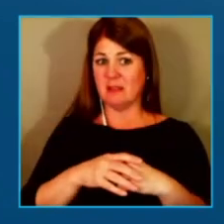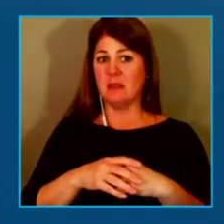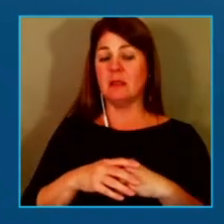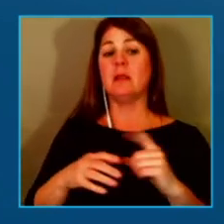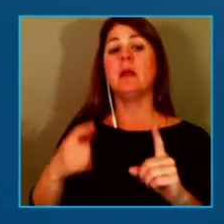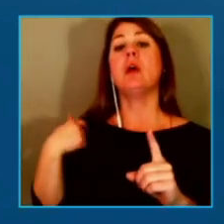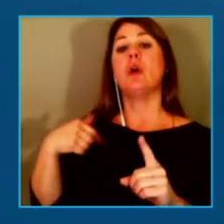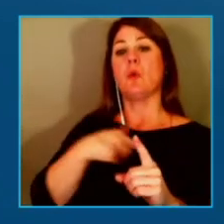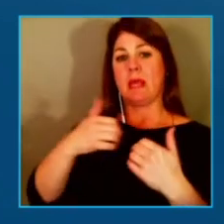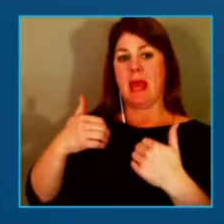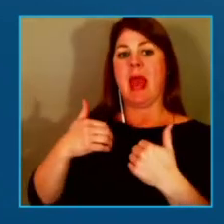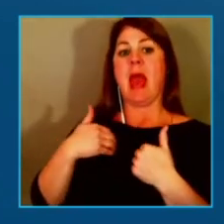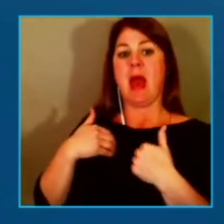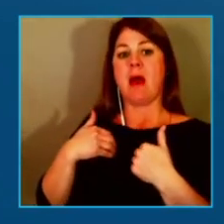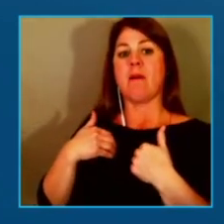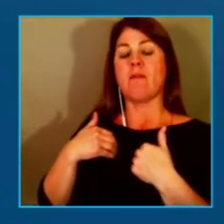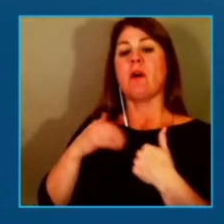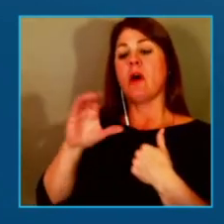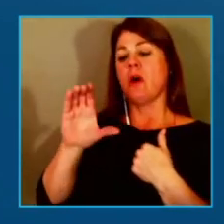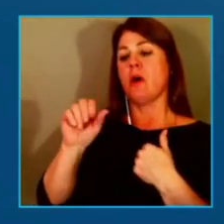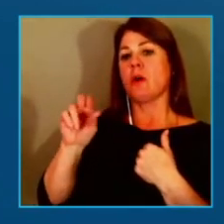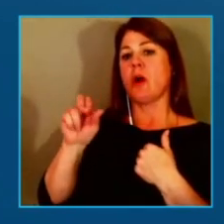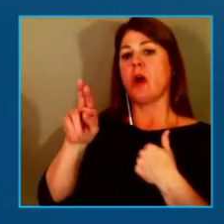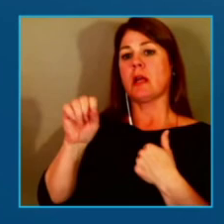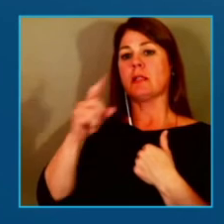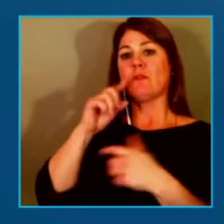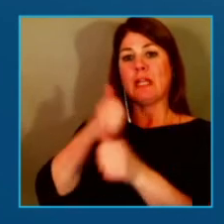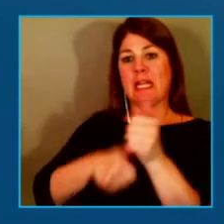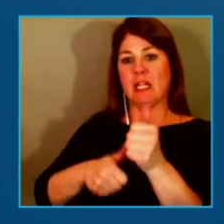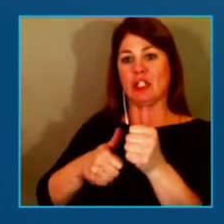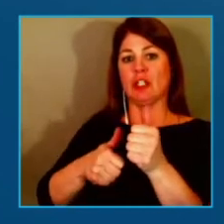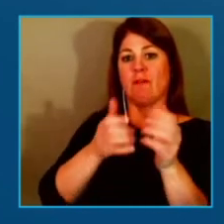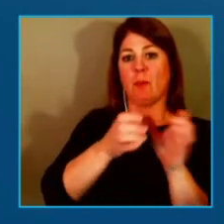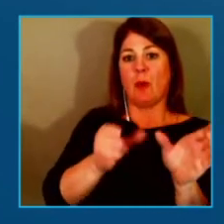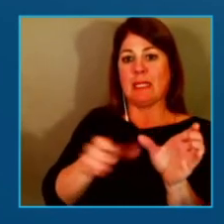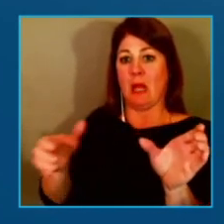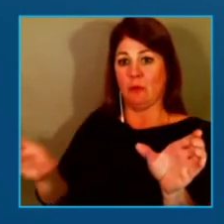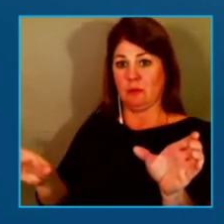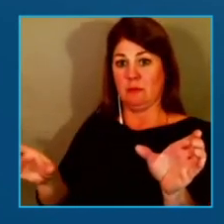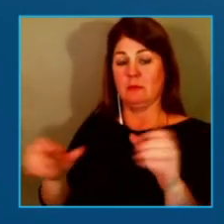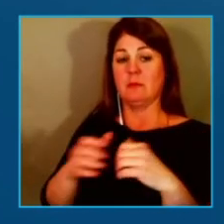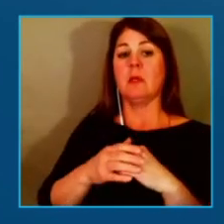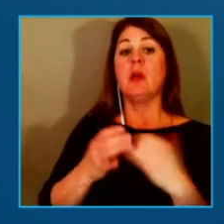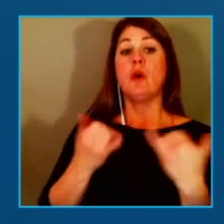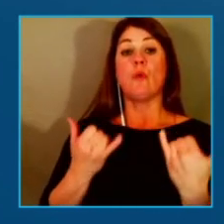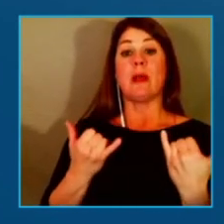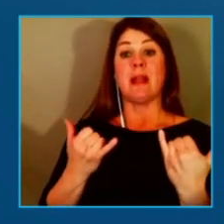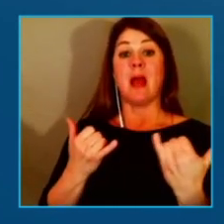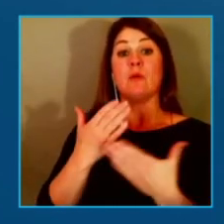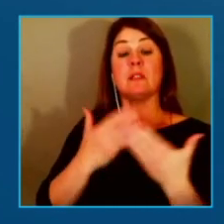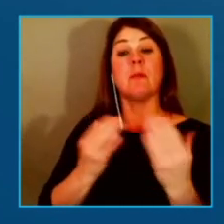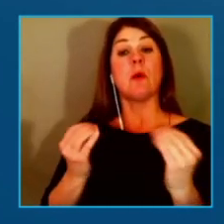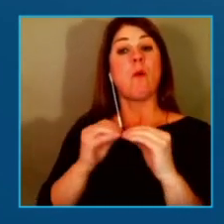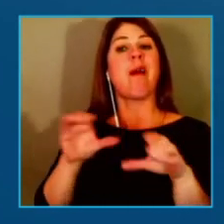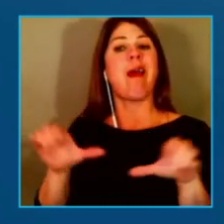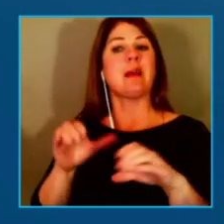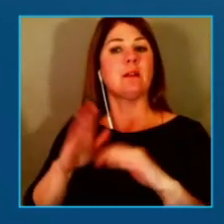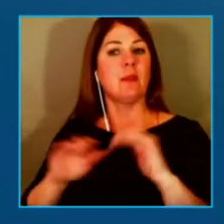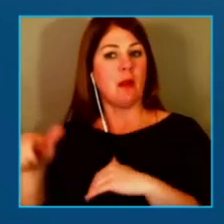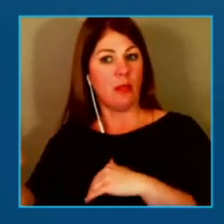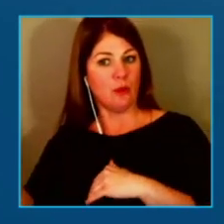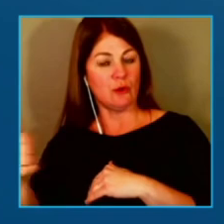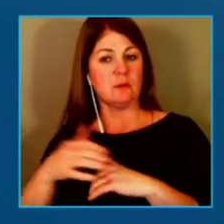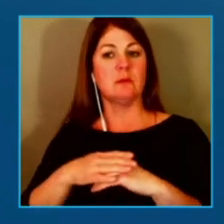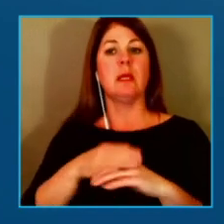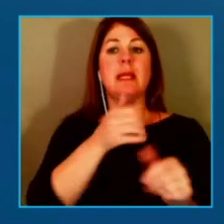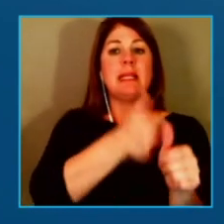right now. We have caucuses for each of the breakdowns. Right now, some are more active than others, and they each have their